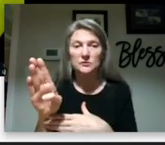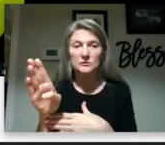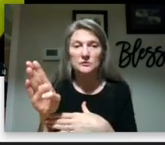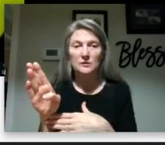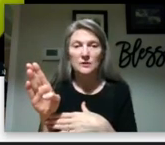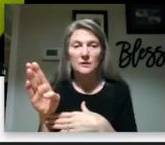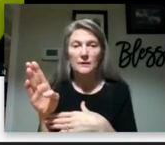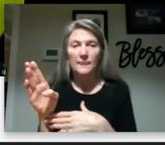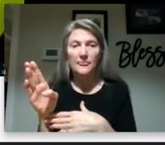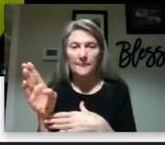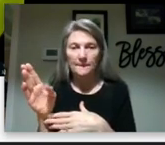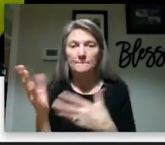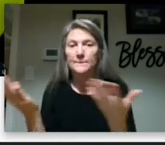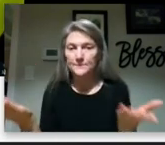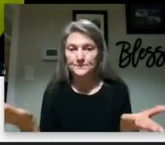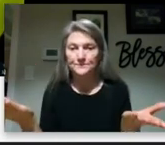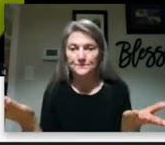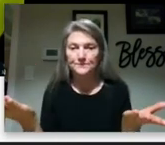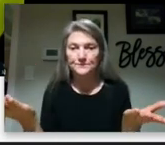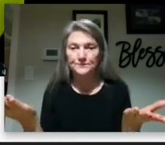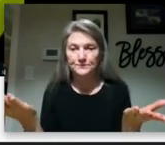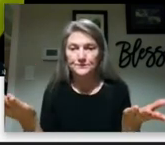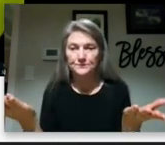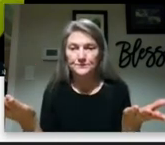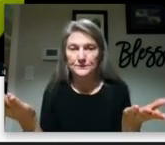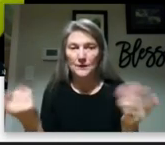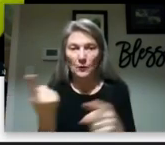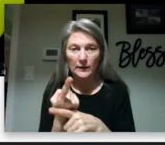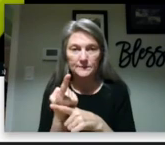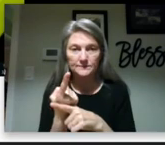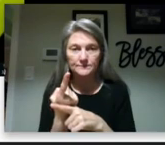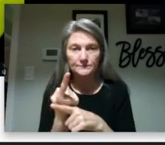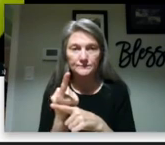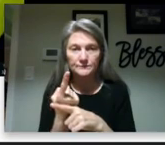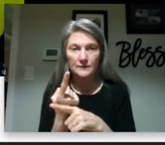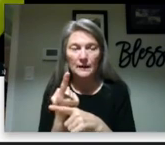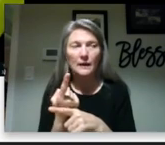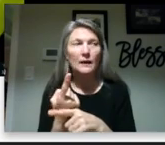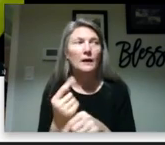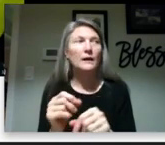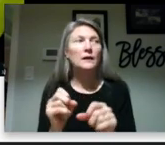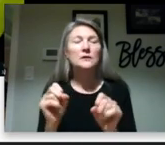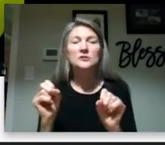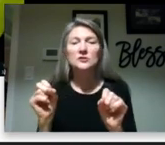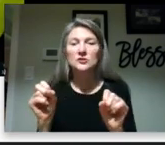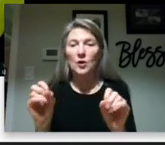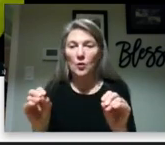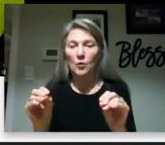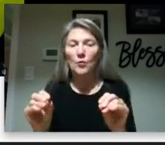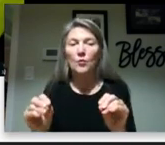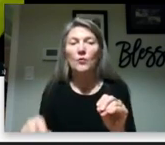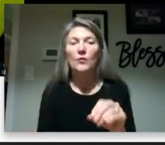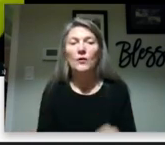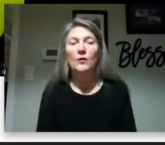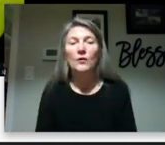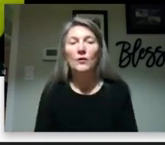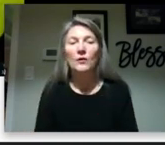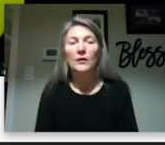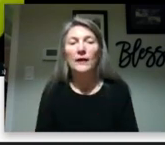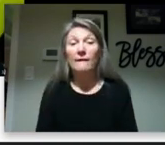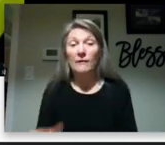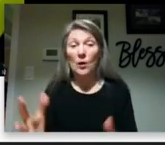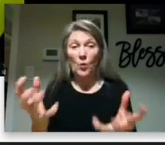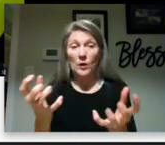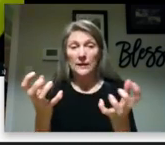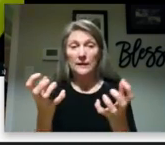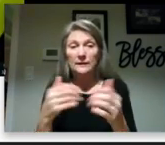be 4,000 pounds. 2 tons would be 4,000 pounds. Now, if I want